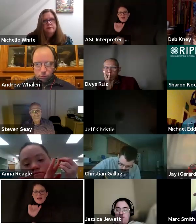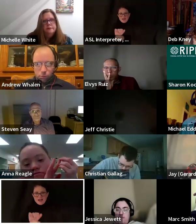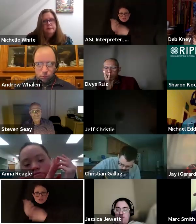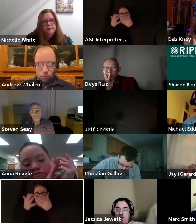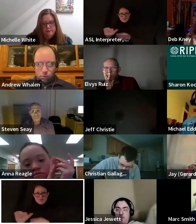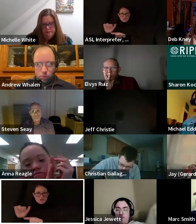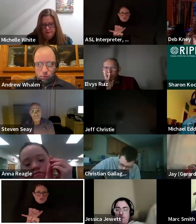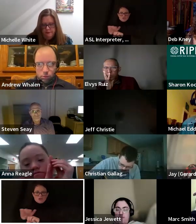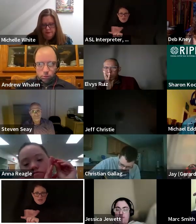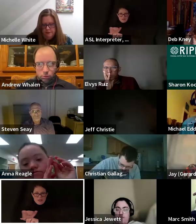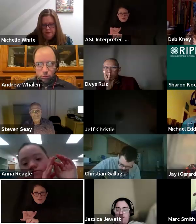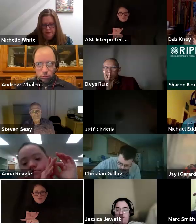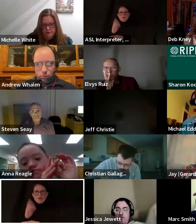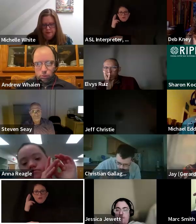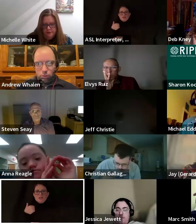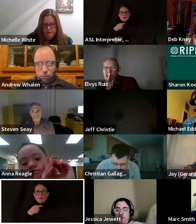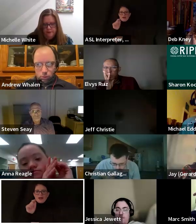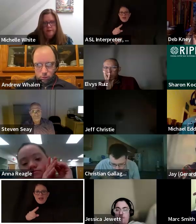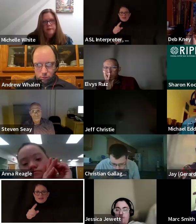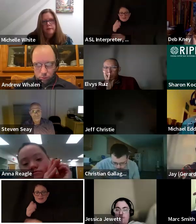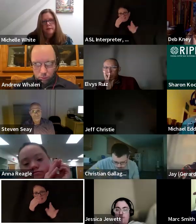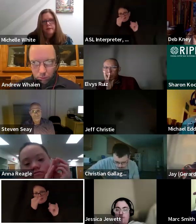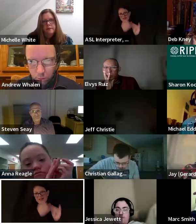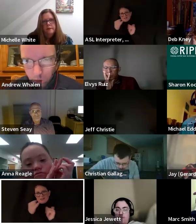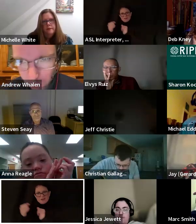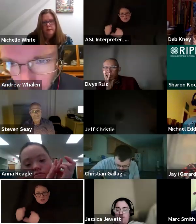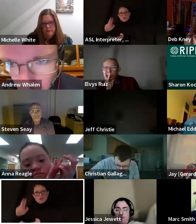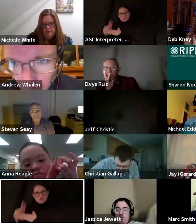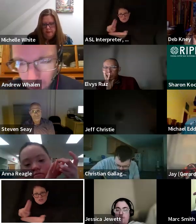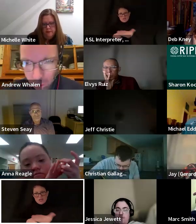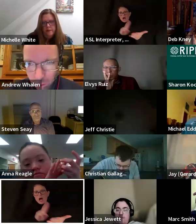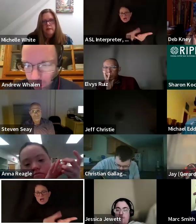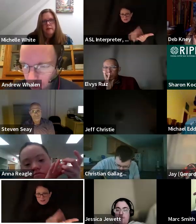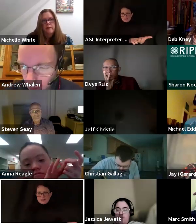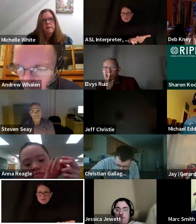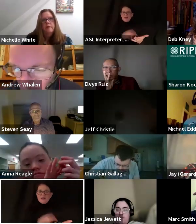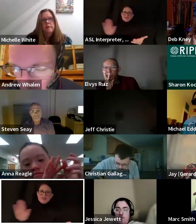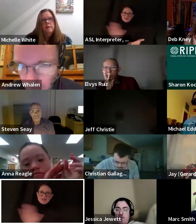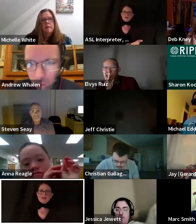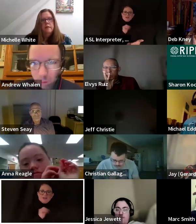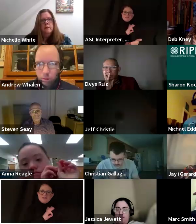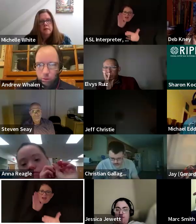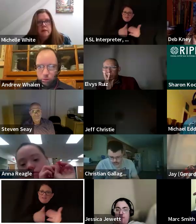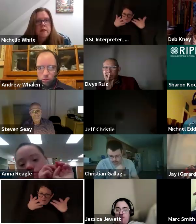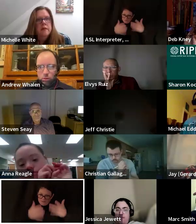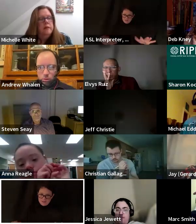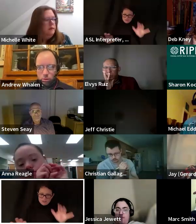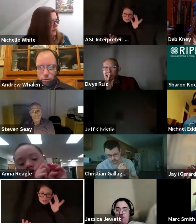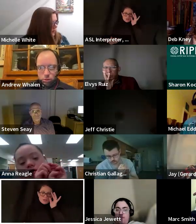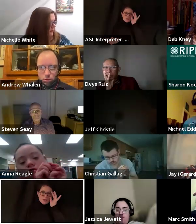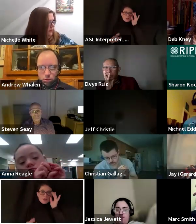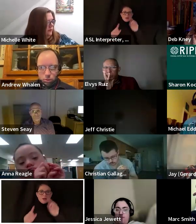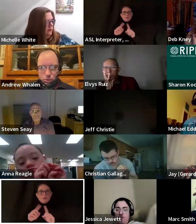the training. That's why we're asking the individuals to sign off that all their staff have taken it. I do want to